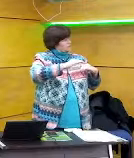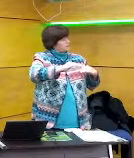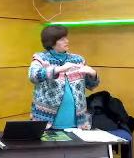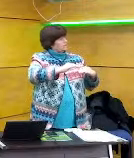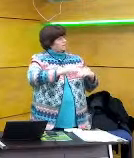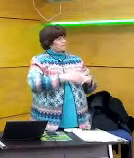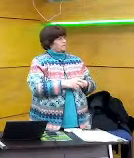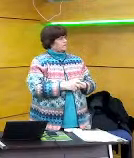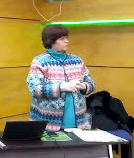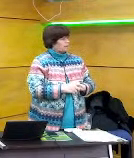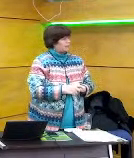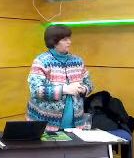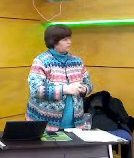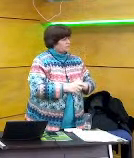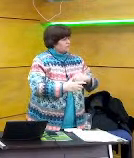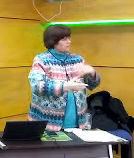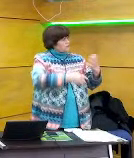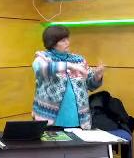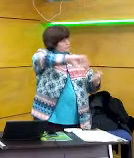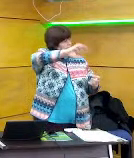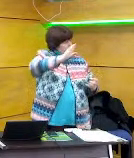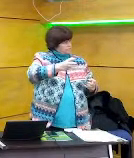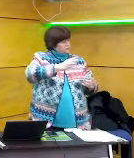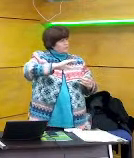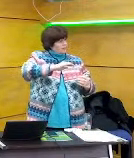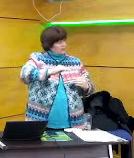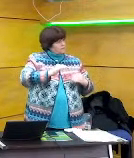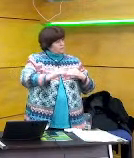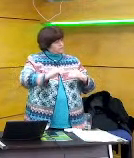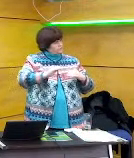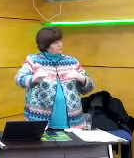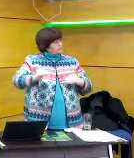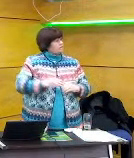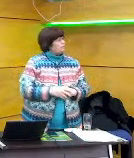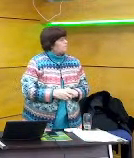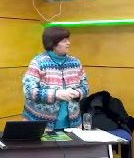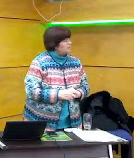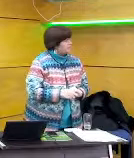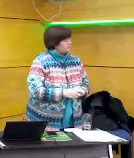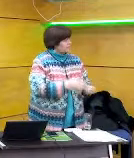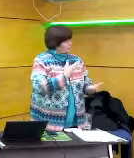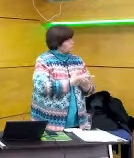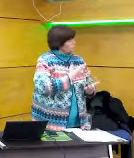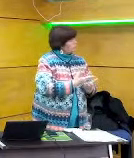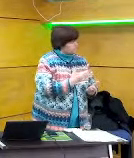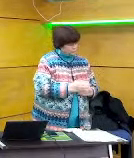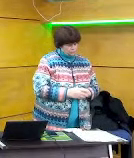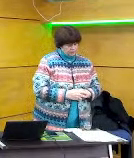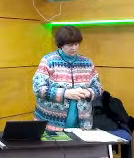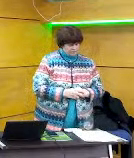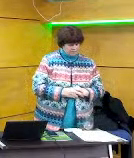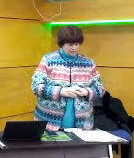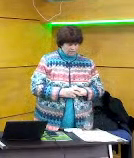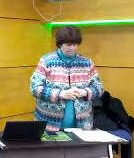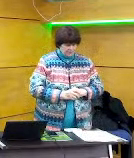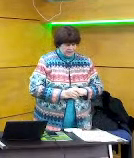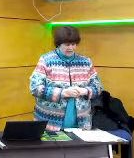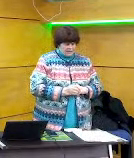Chilean Spanish. There's a different kind of melody line or rhythm to